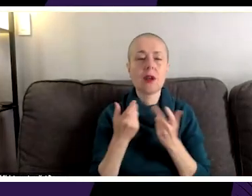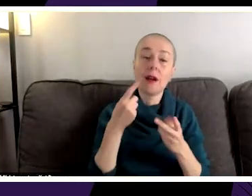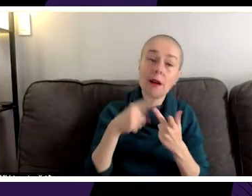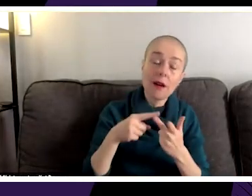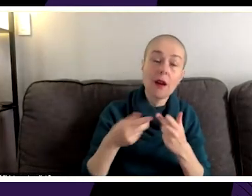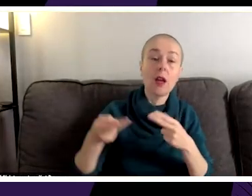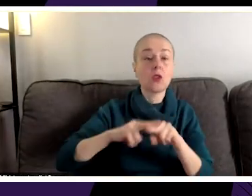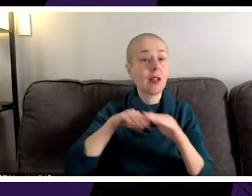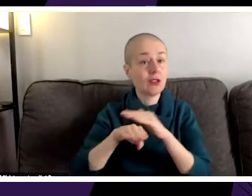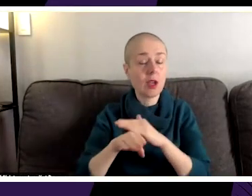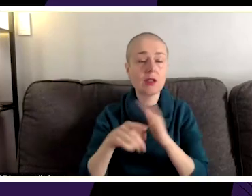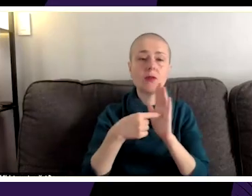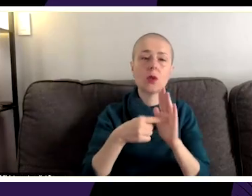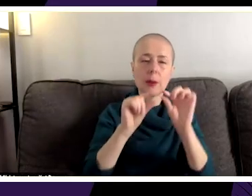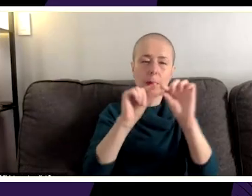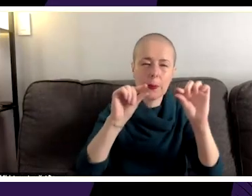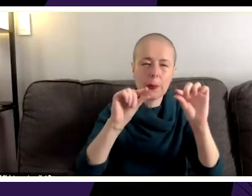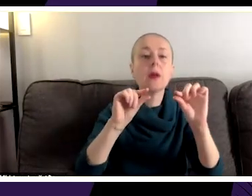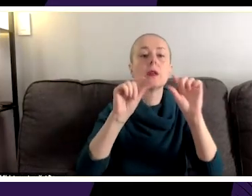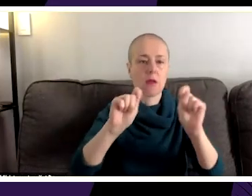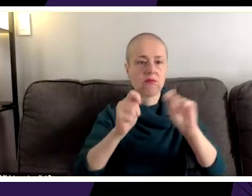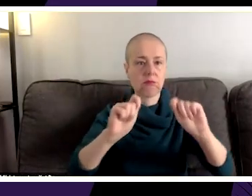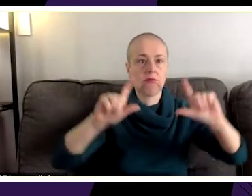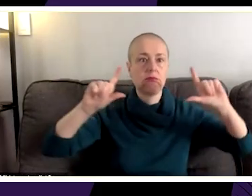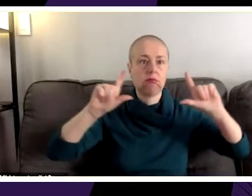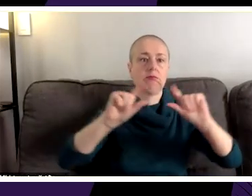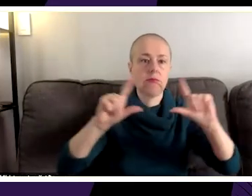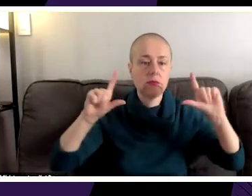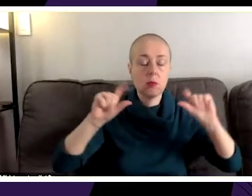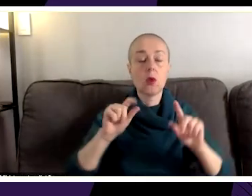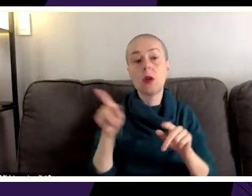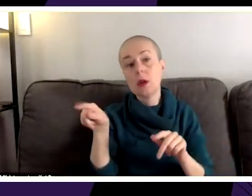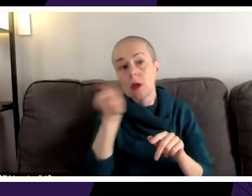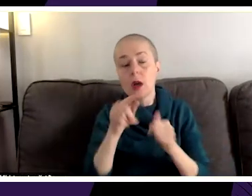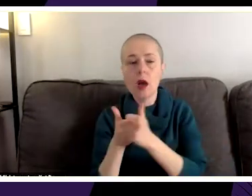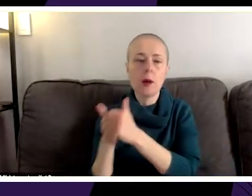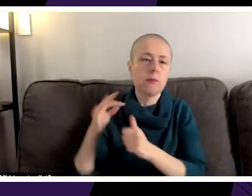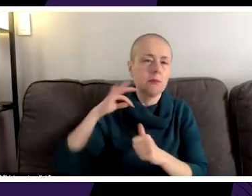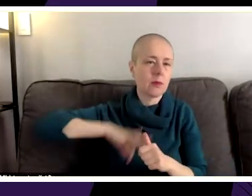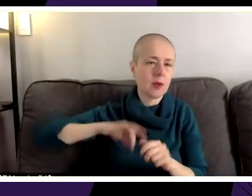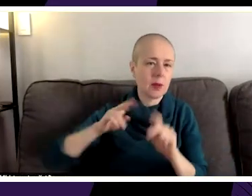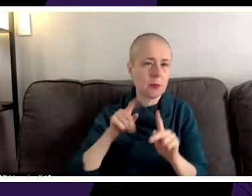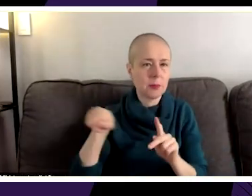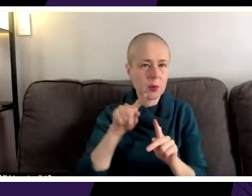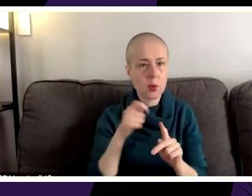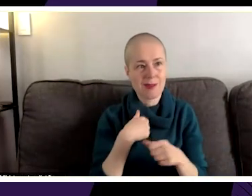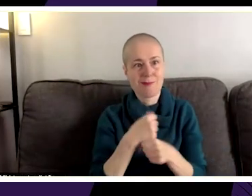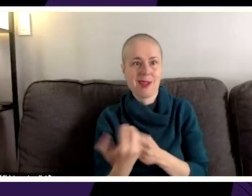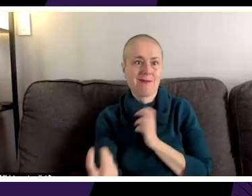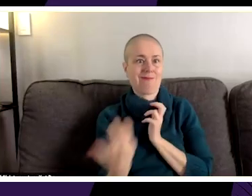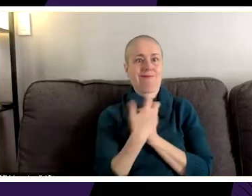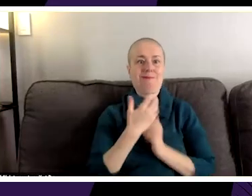adjustable font sizes can also help people. It can really make the editor their own and stay comfortable